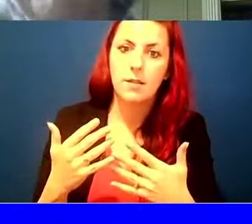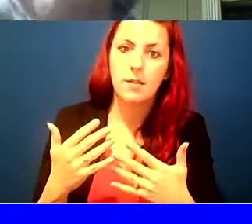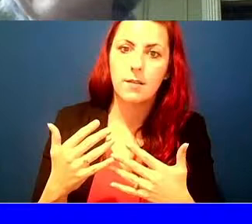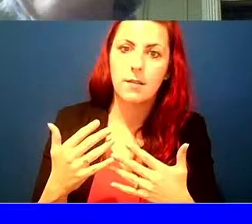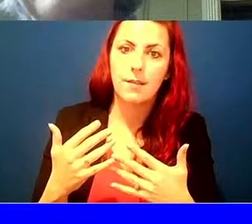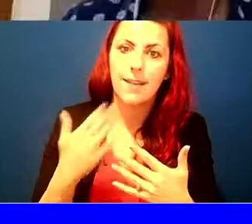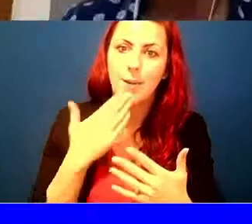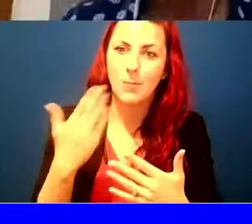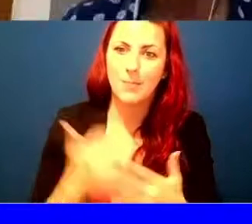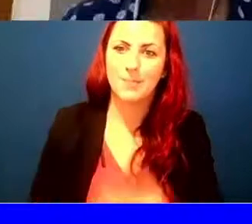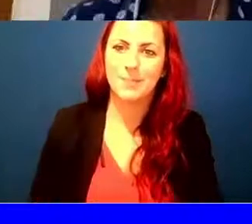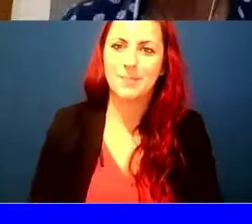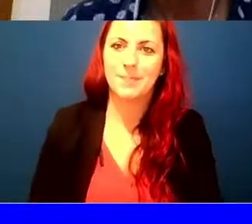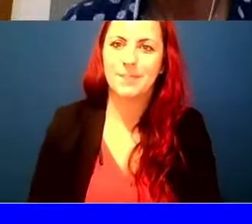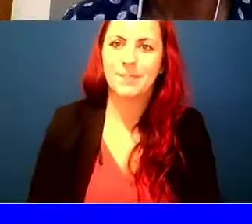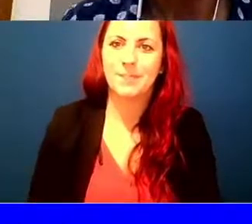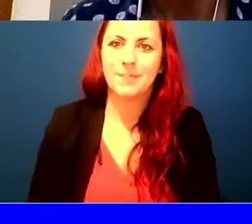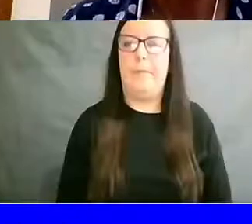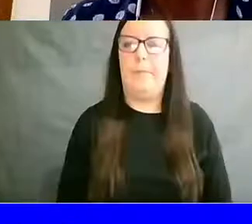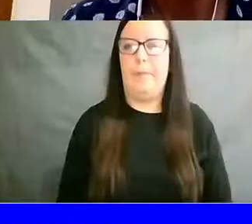Thank you.